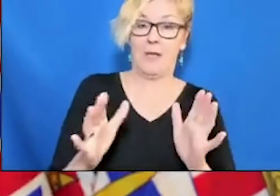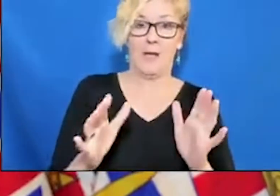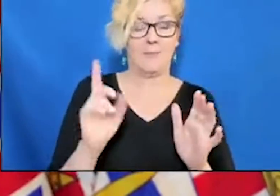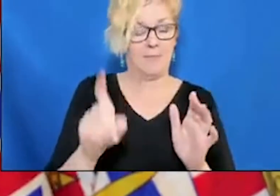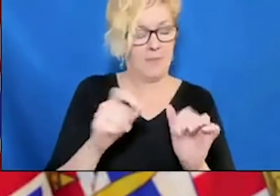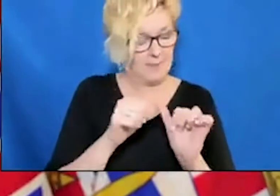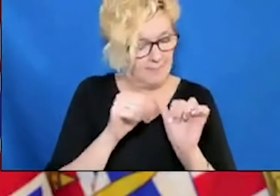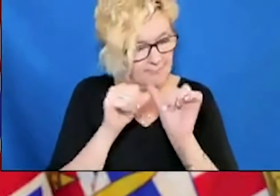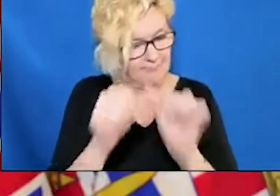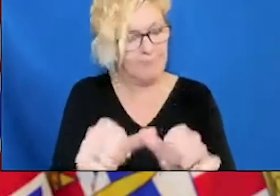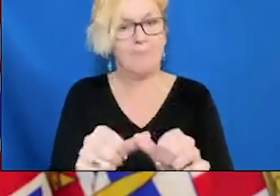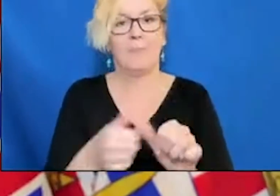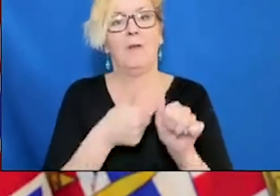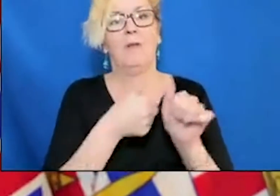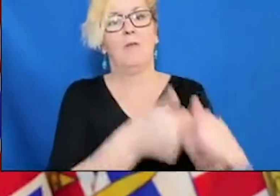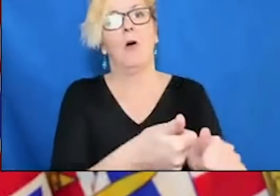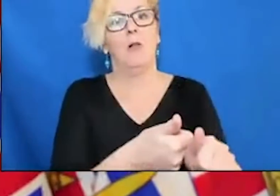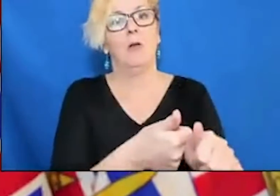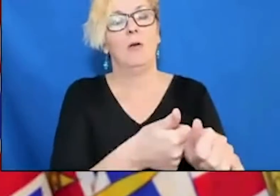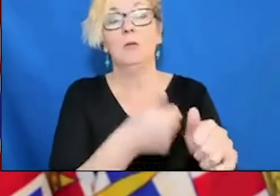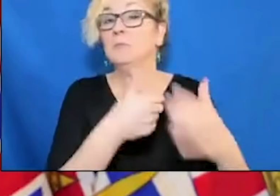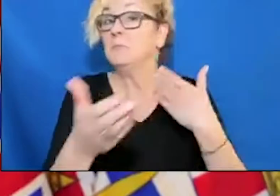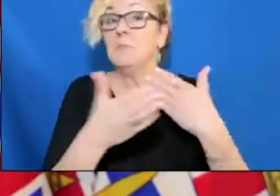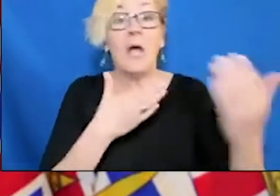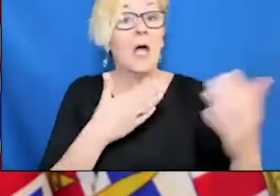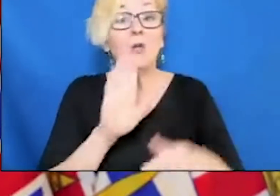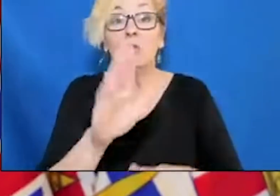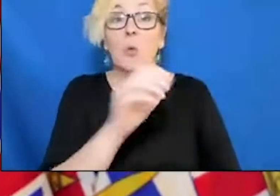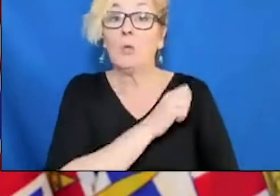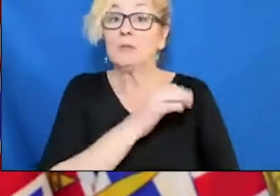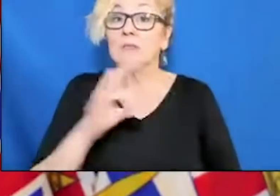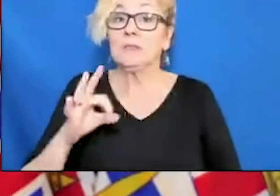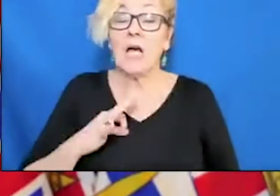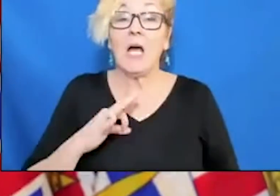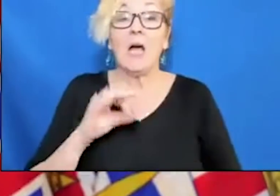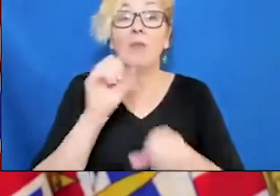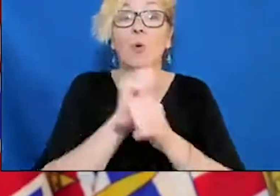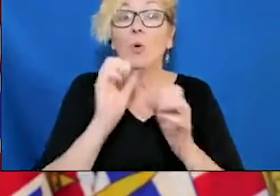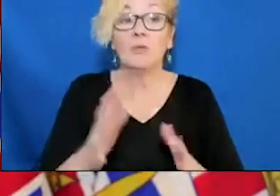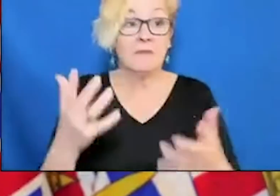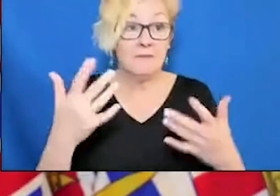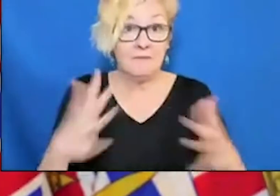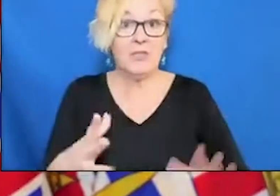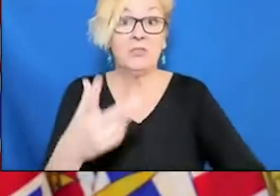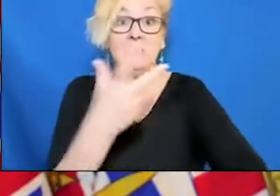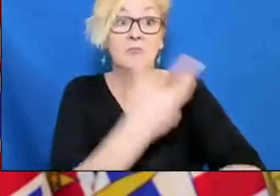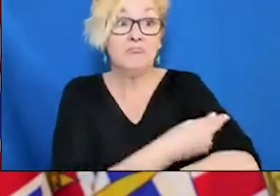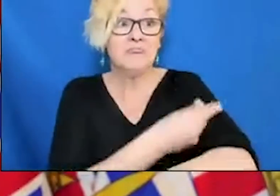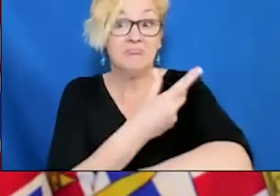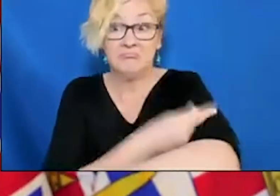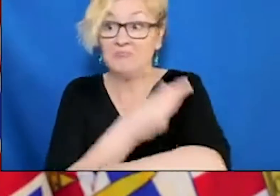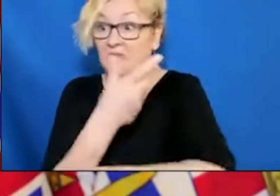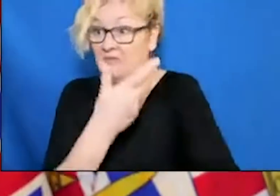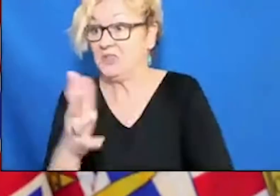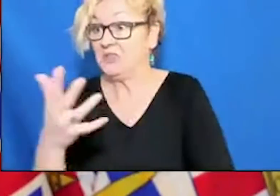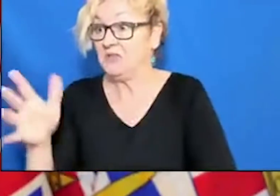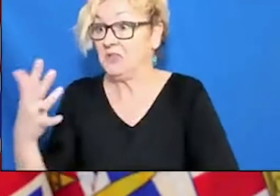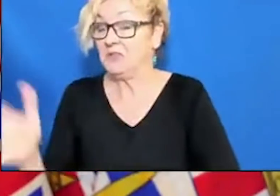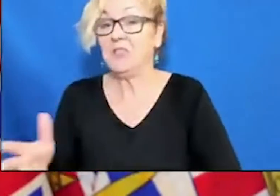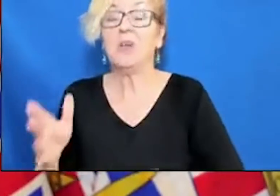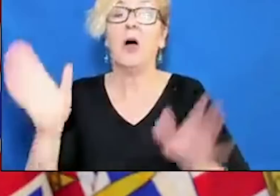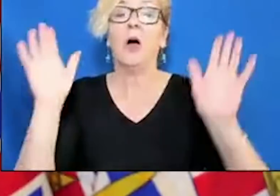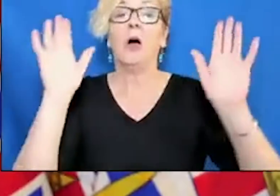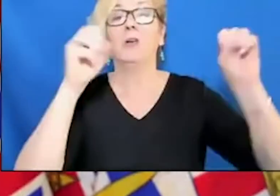takes time for that to come into effect, and it takes time when we have this much transmission in our community. And we